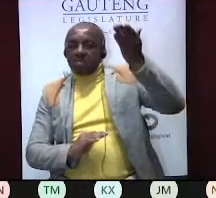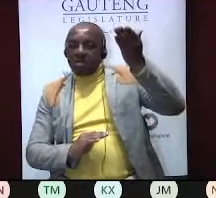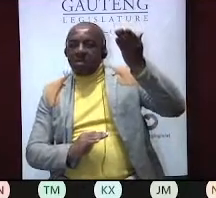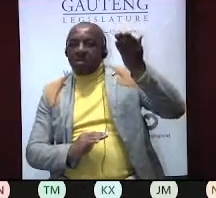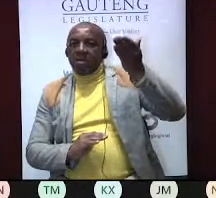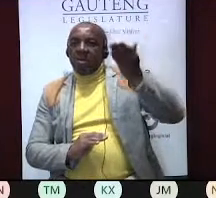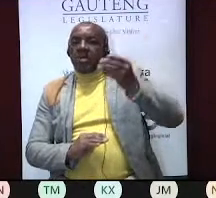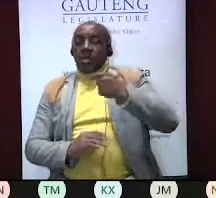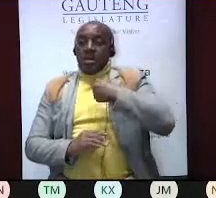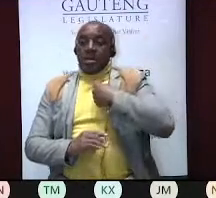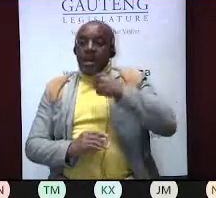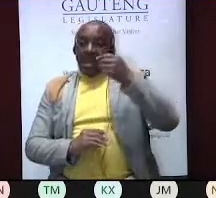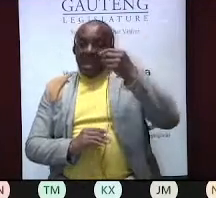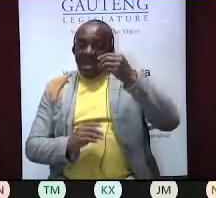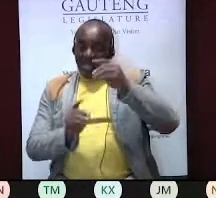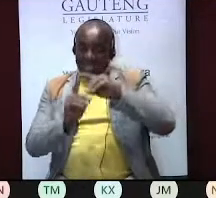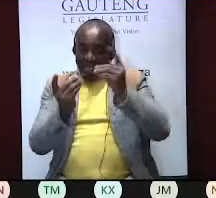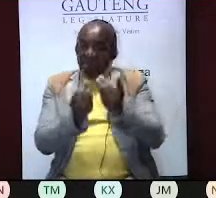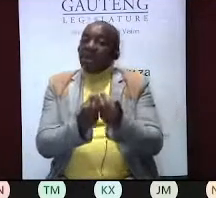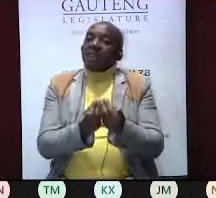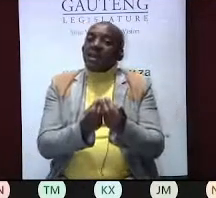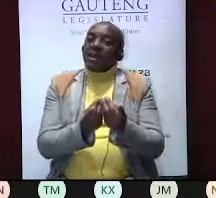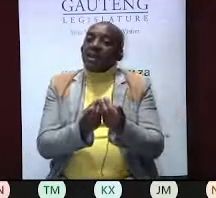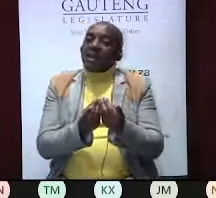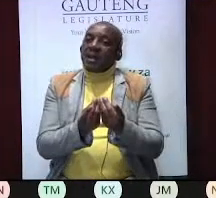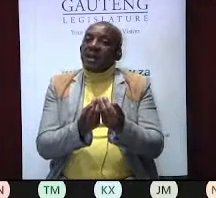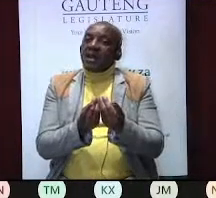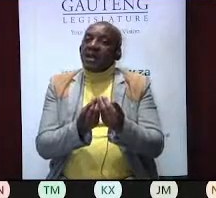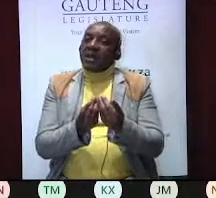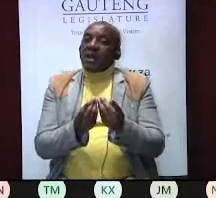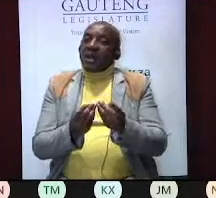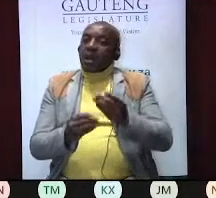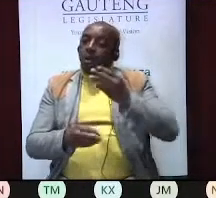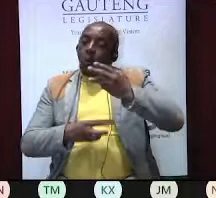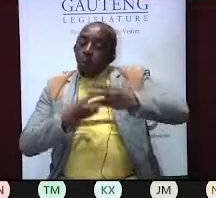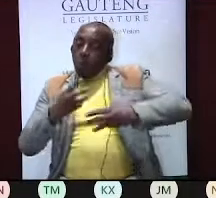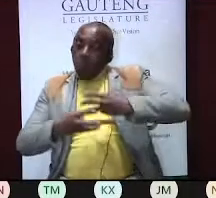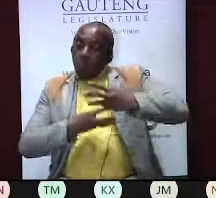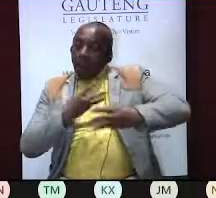because as a department, we operate within a highly regulated